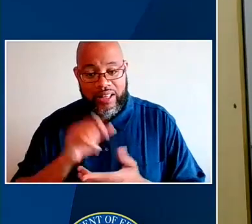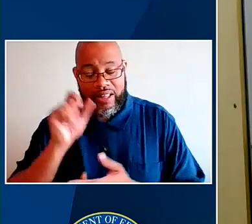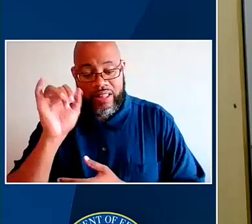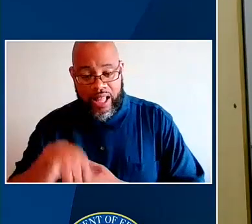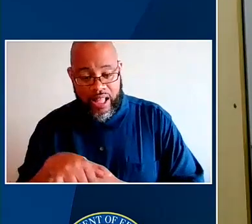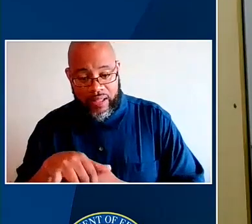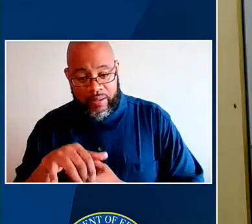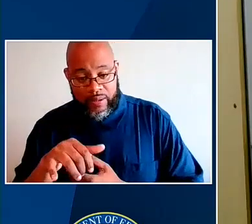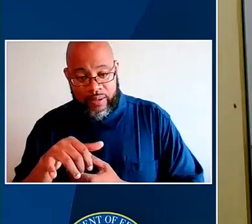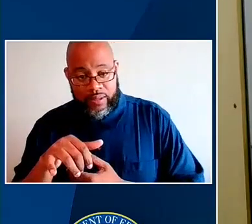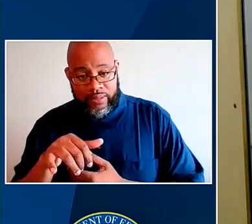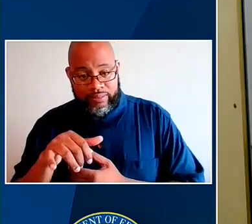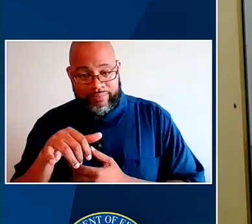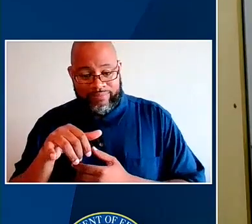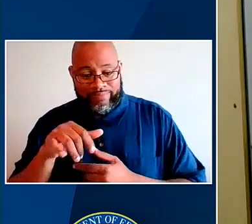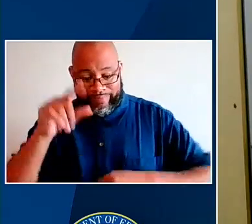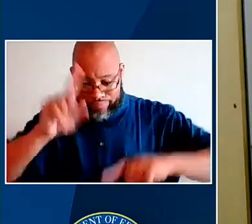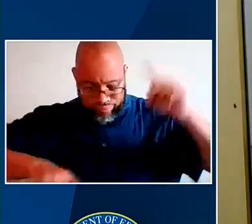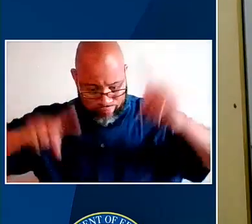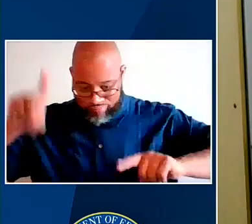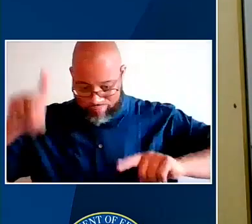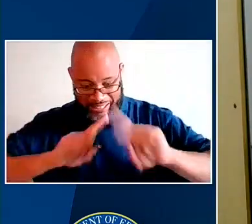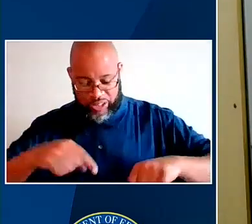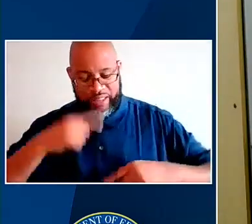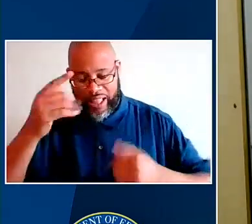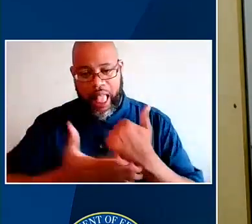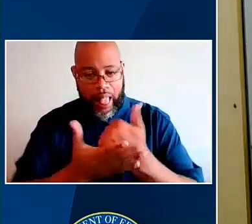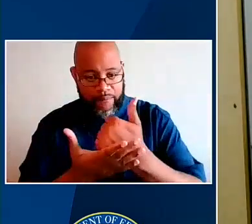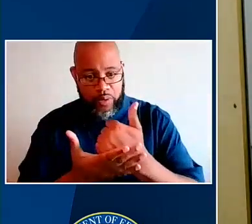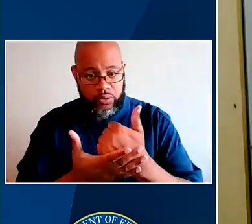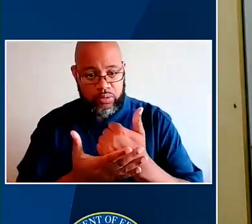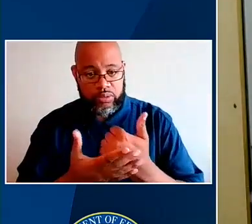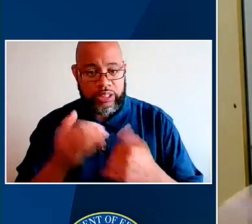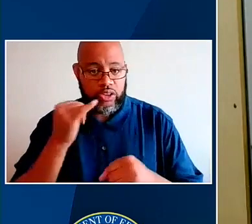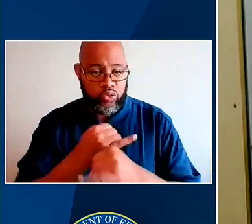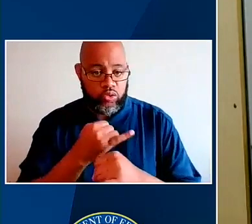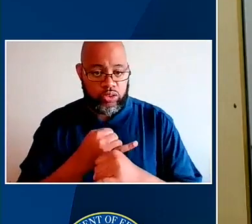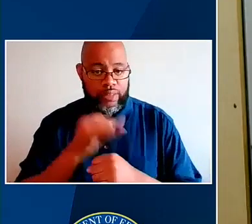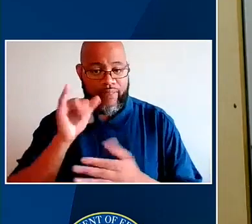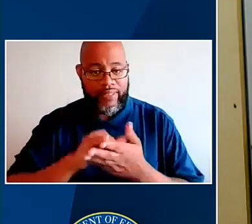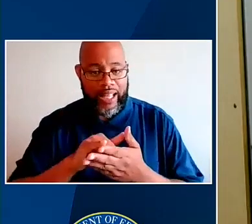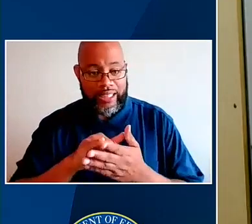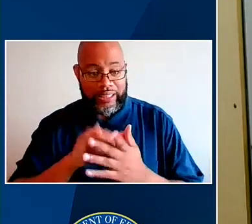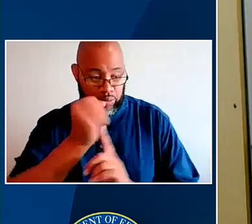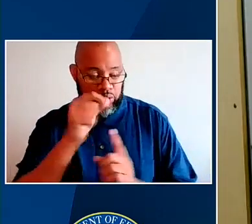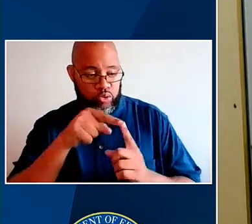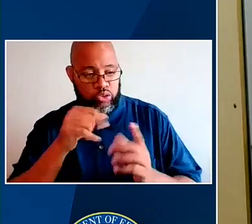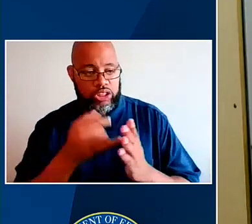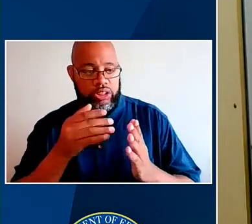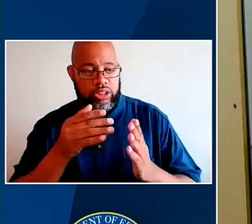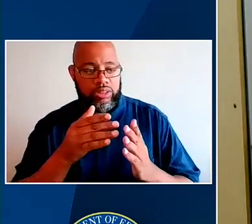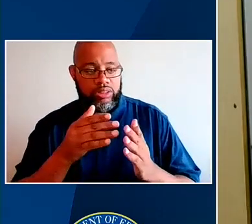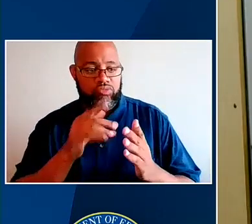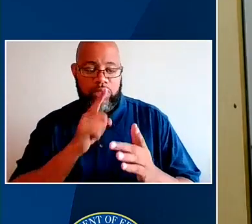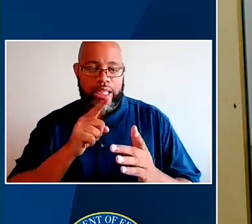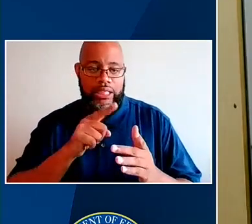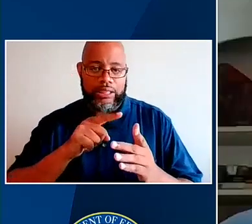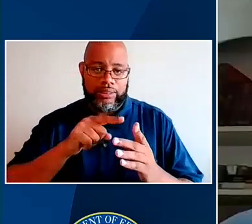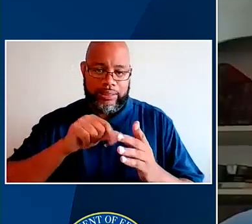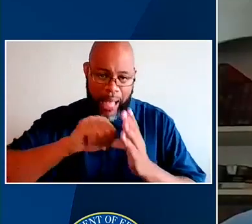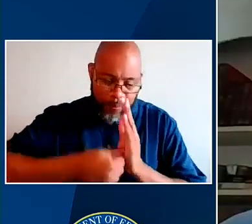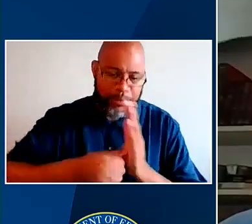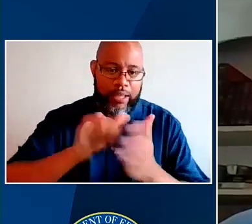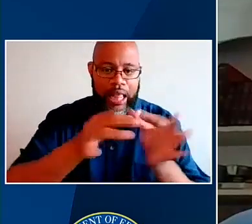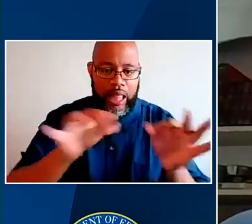given the inconsistencies and answers here, like, I think it would be helpful to institutions, if that's the case, to just be overt about that in the language.